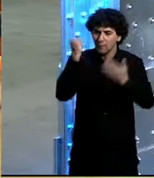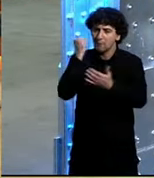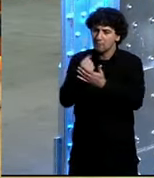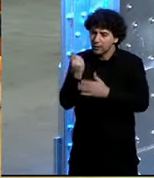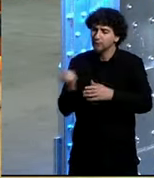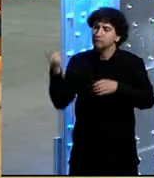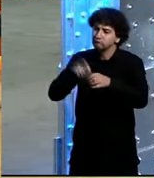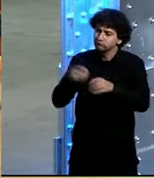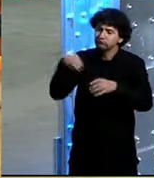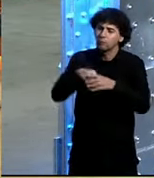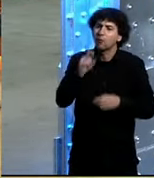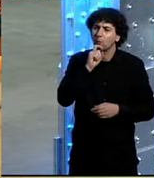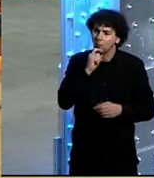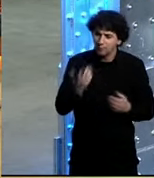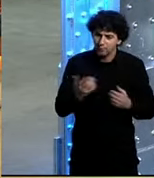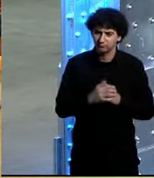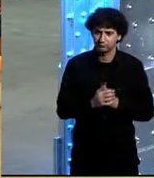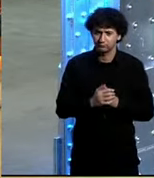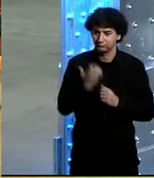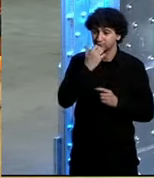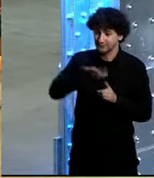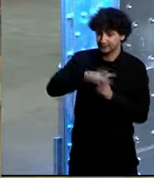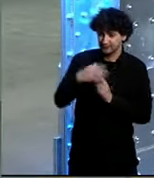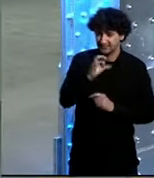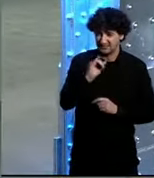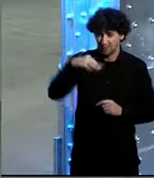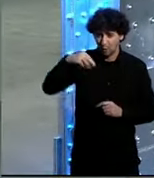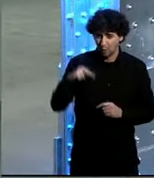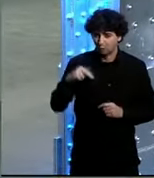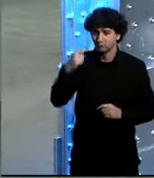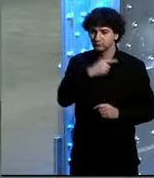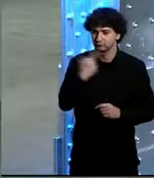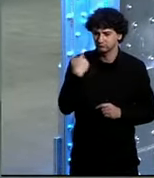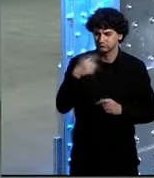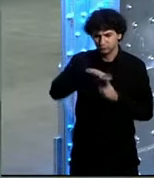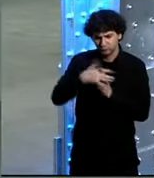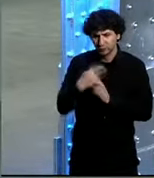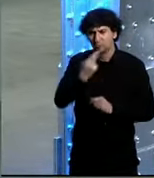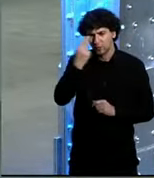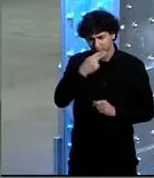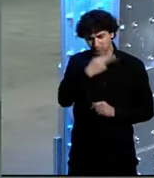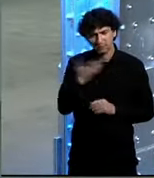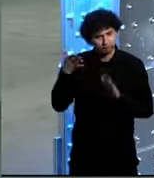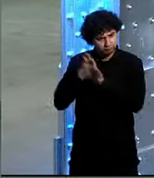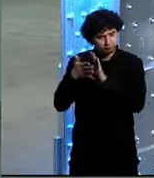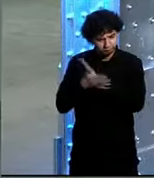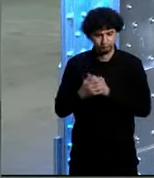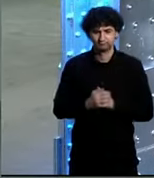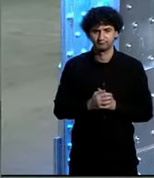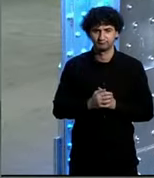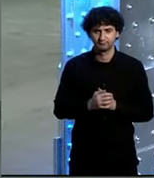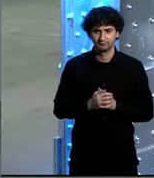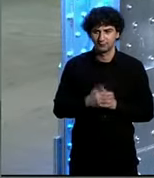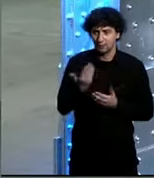in the world of publicity and brands? This is very interesting, and Simon already told us about it. He explained